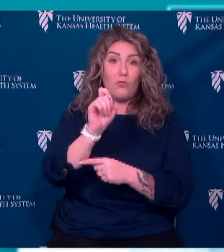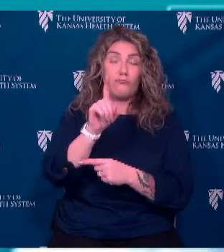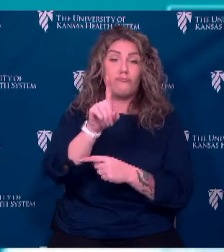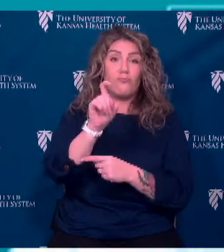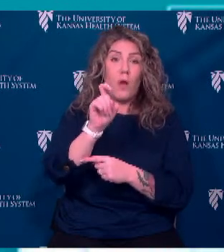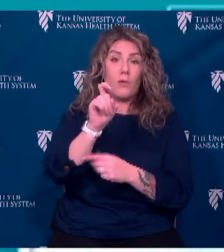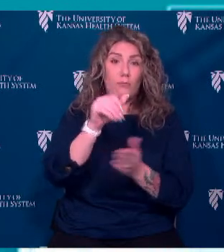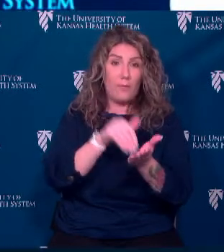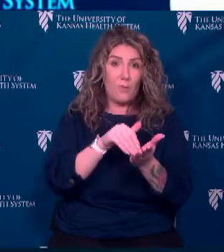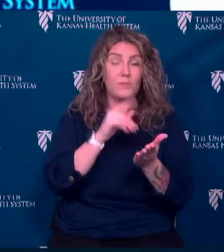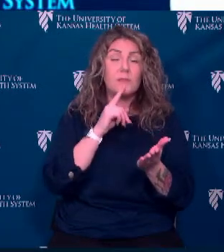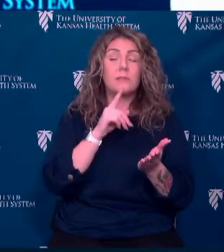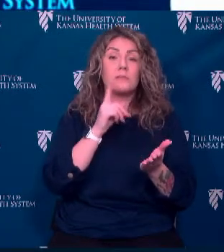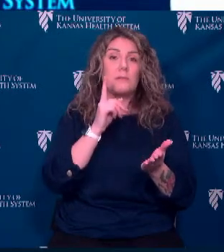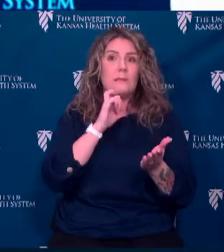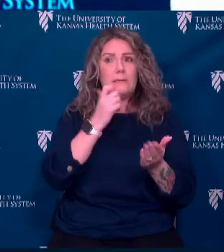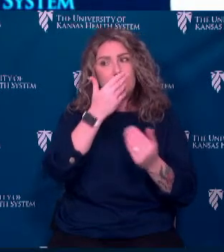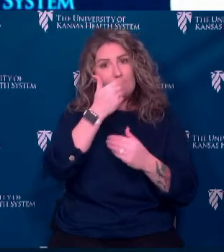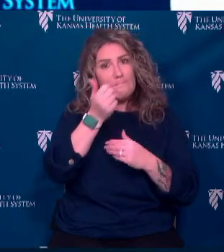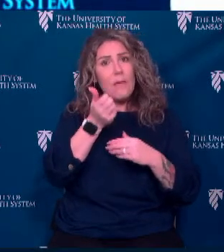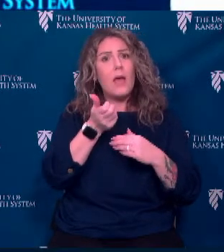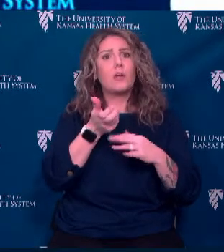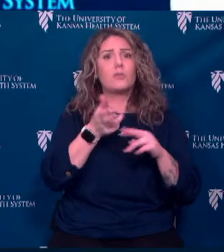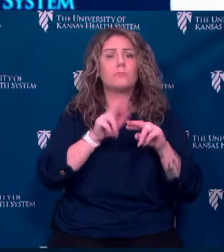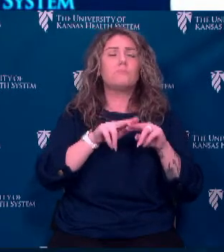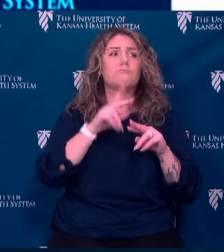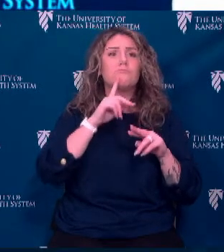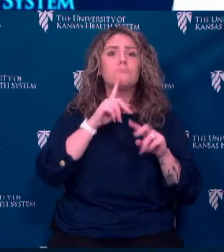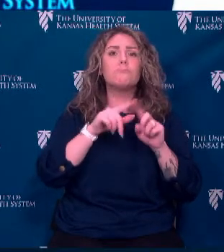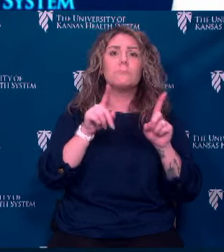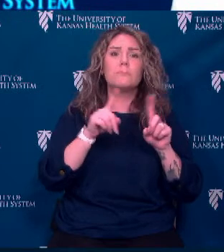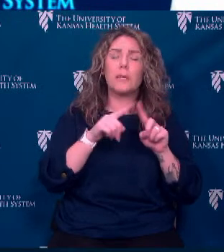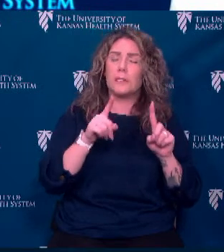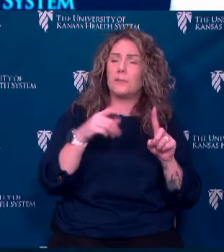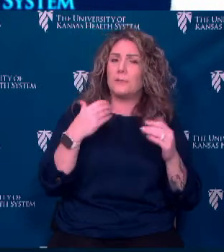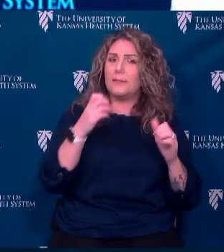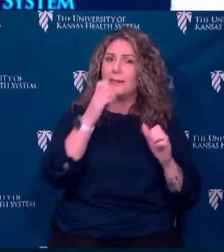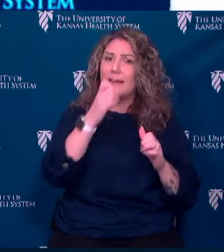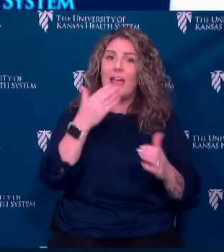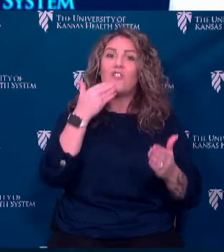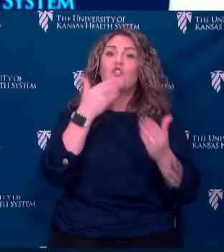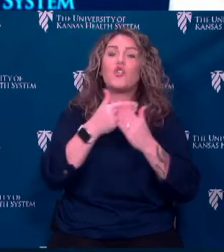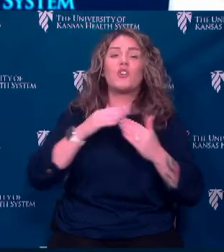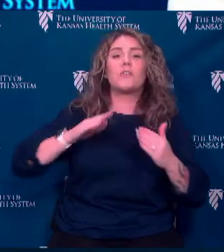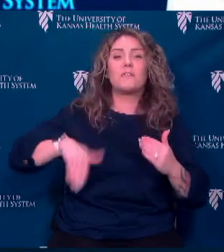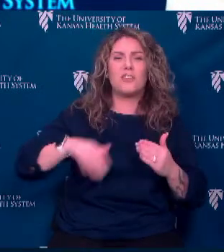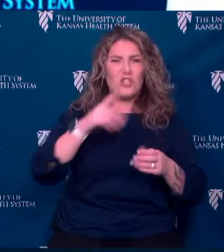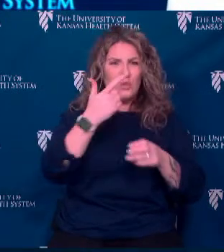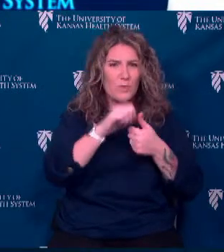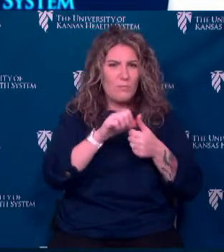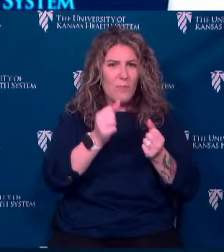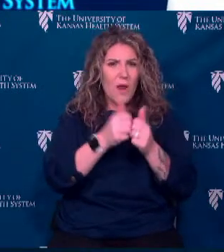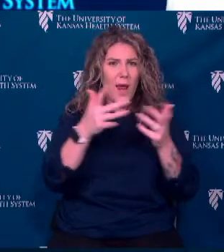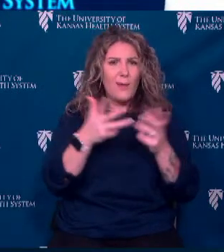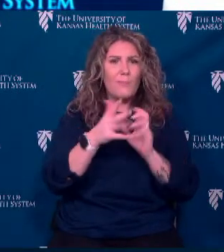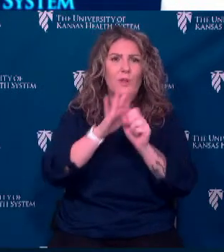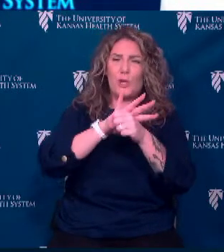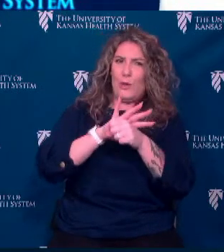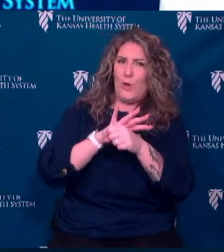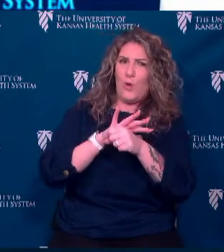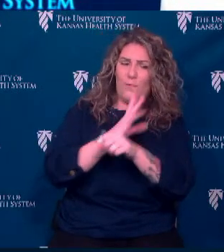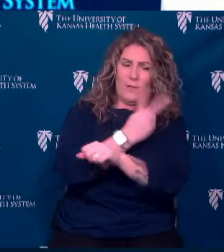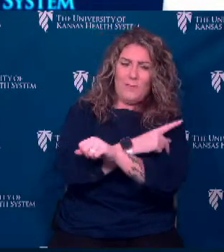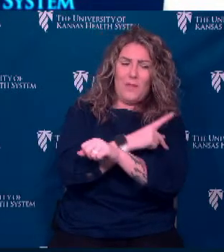It is really high. It is getting better. Man, it is not good yet. And Jim, do you remember how many COVID patients did you have in February